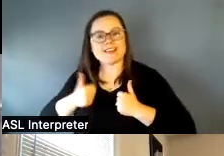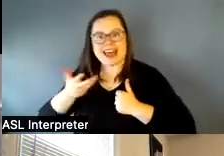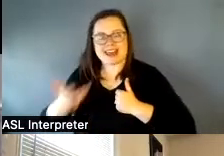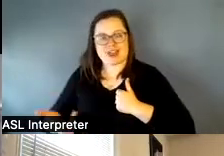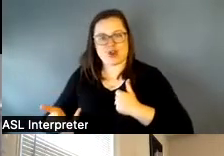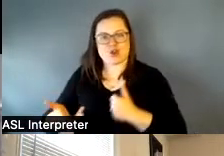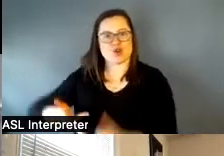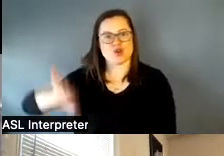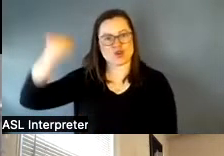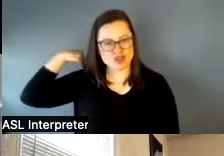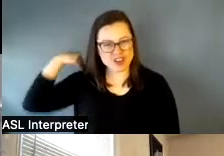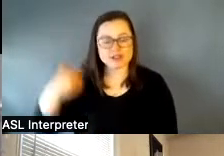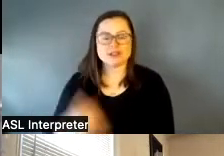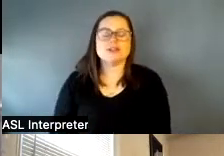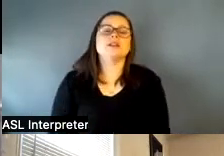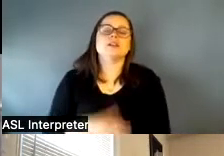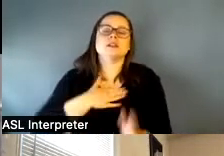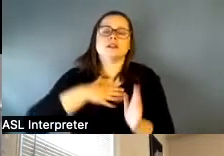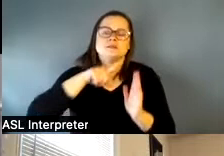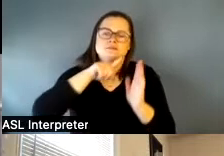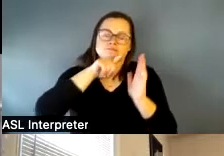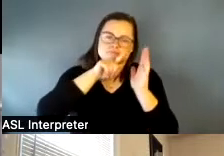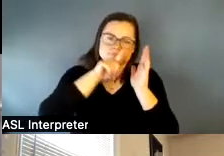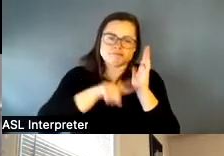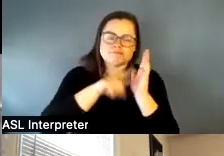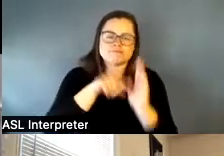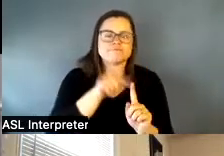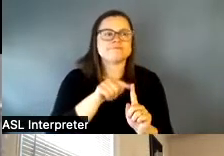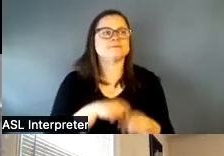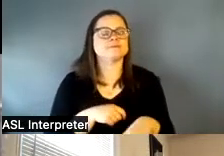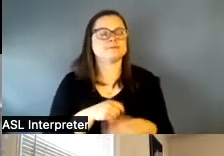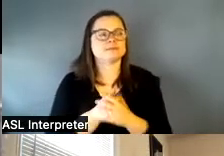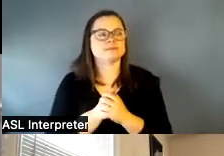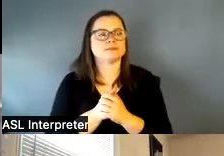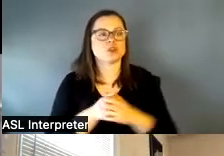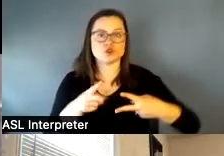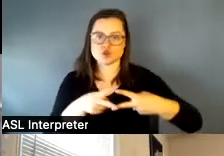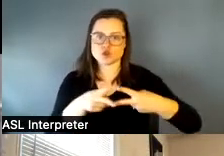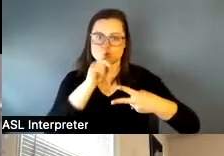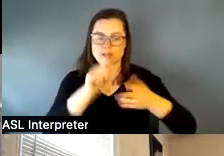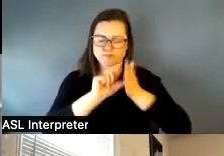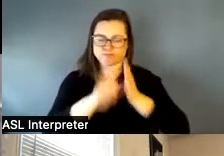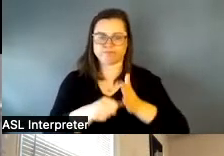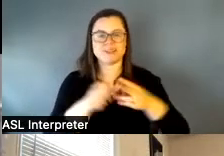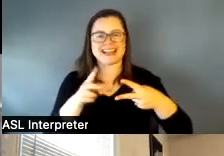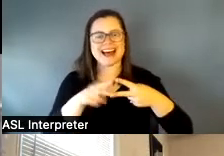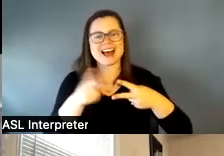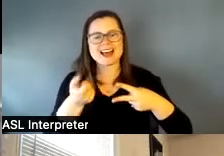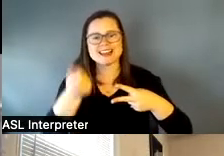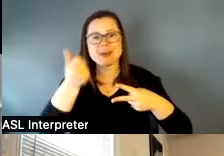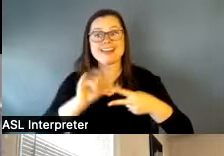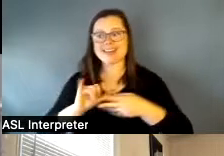guess in terms of my research, there were two things that really stuck out to me as a little bit discordant with the